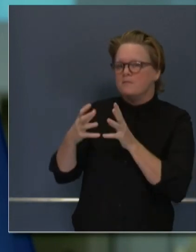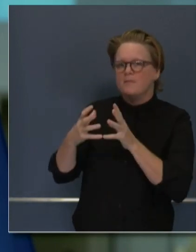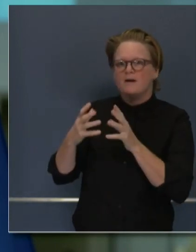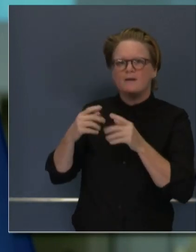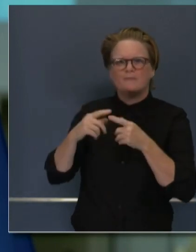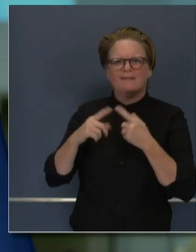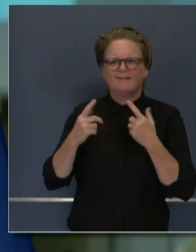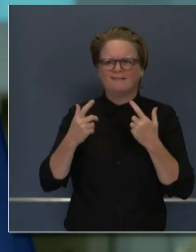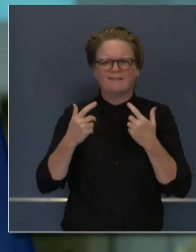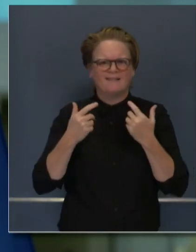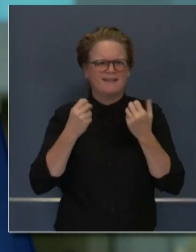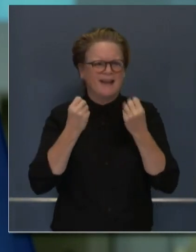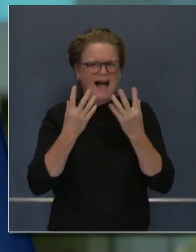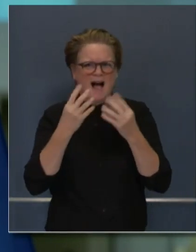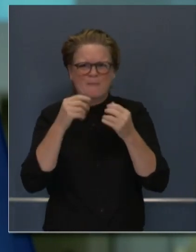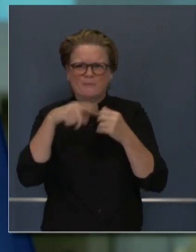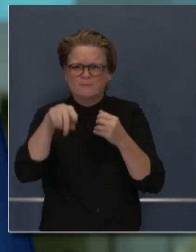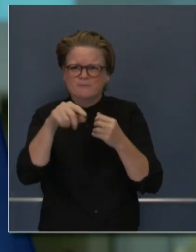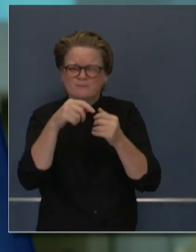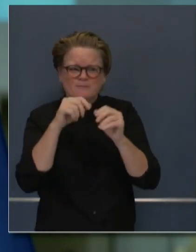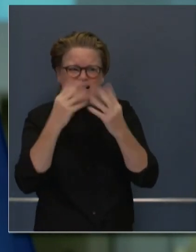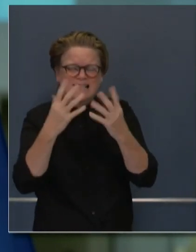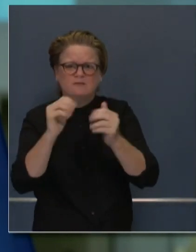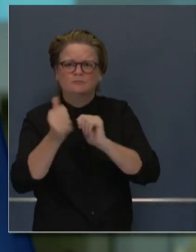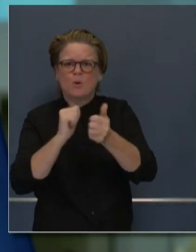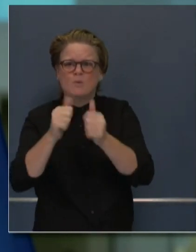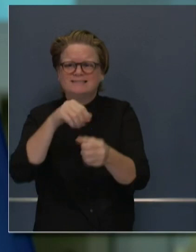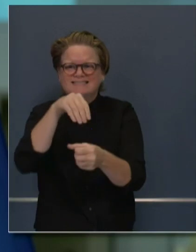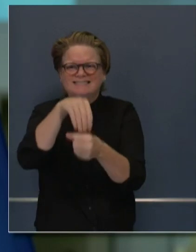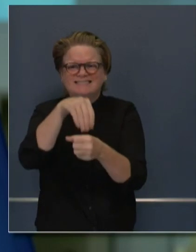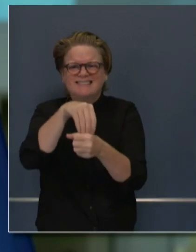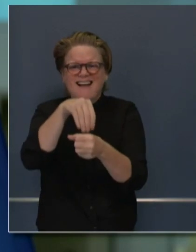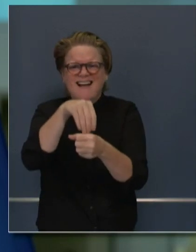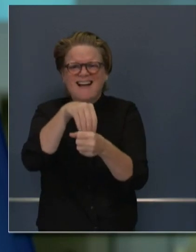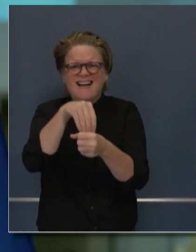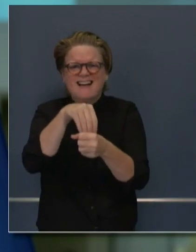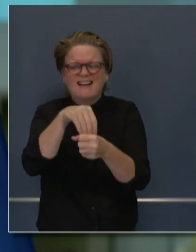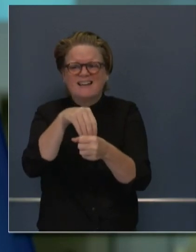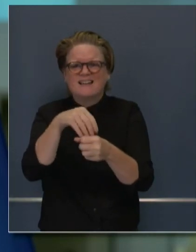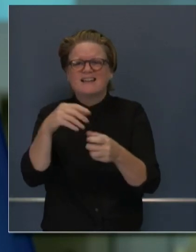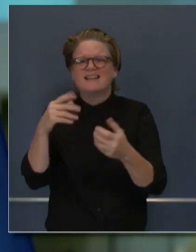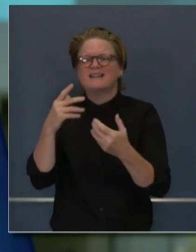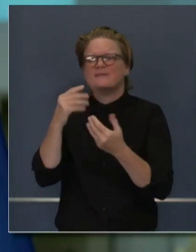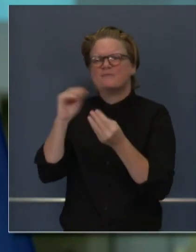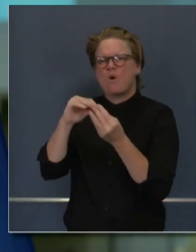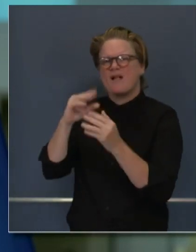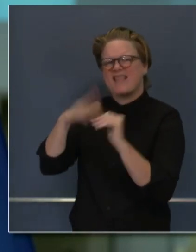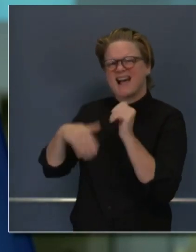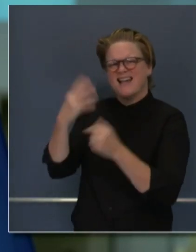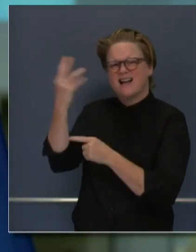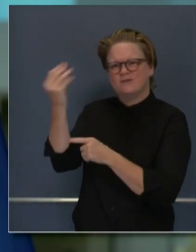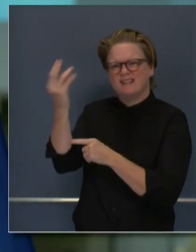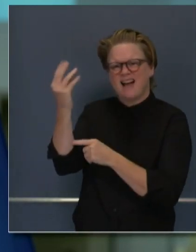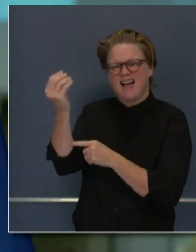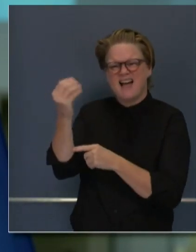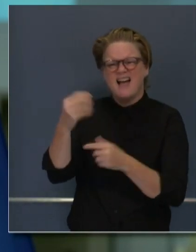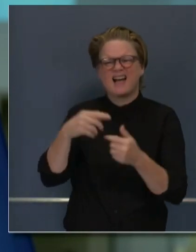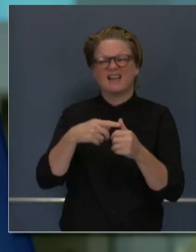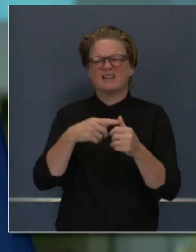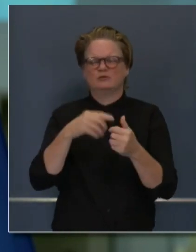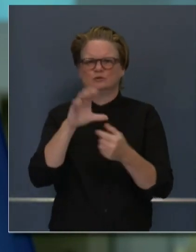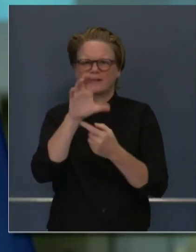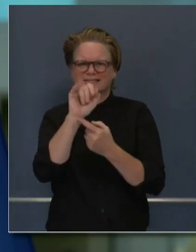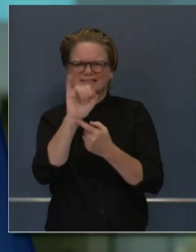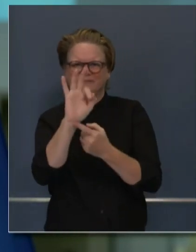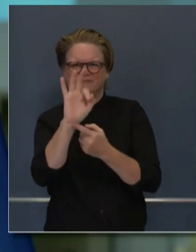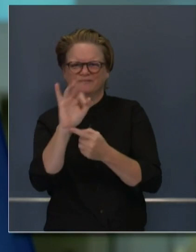really trying to get that right, working with CIF to make sure that it aligns and we're thinking together, moving forward together,